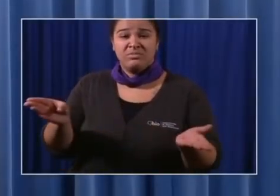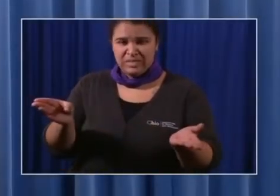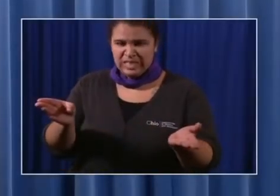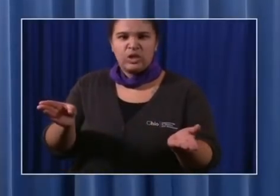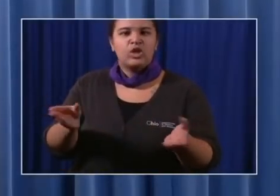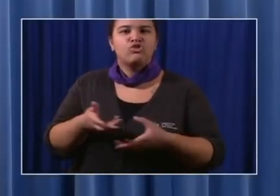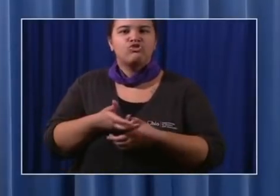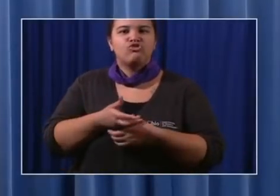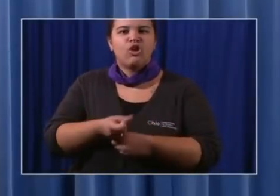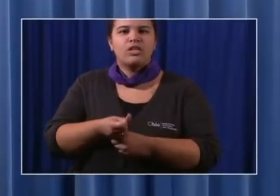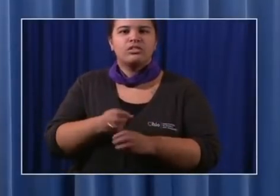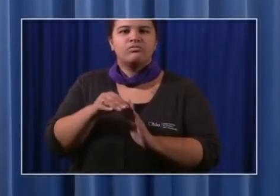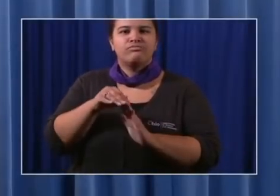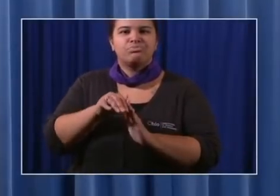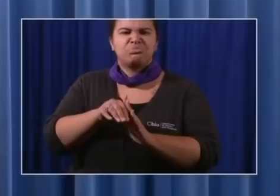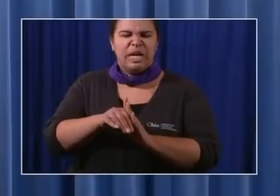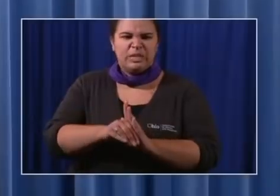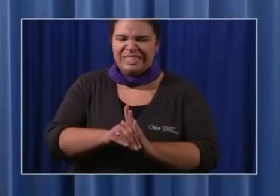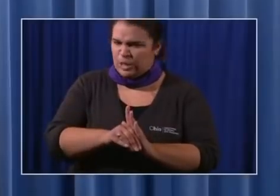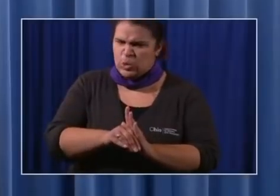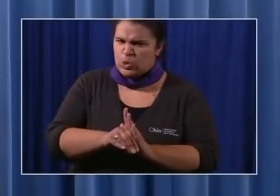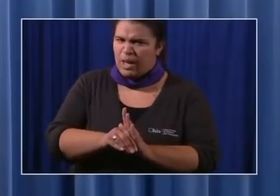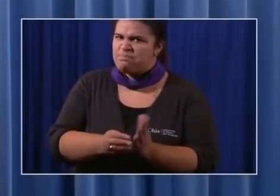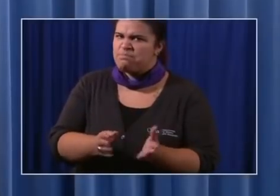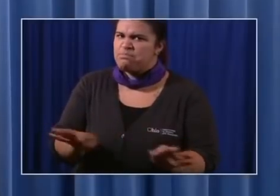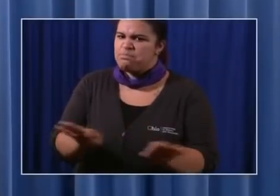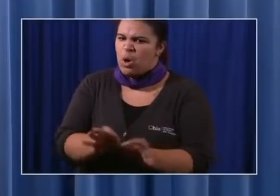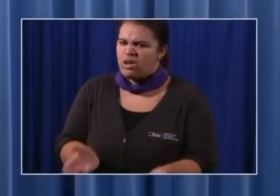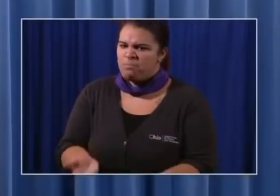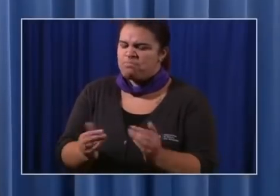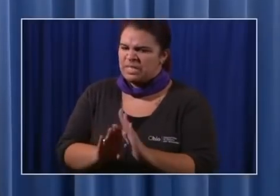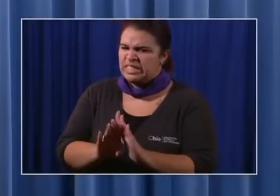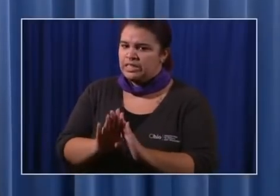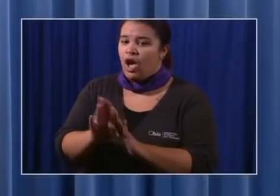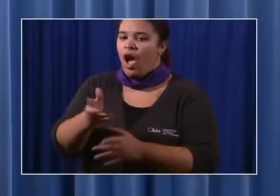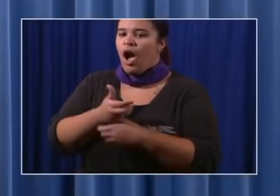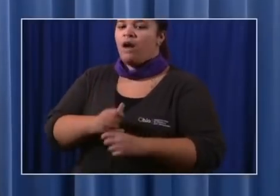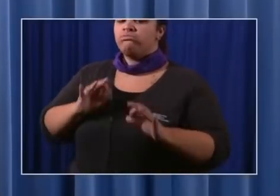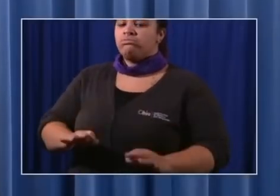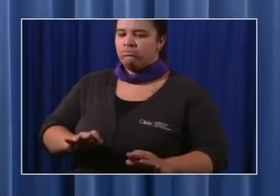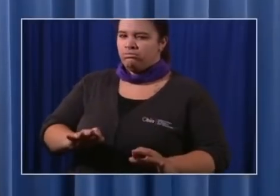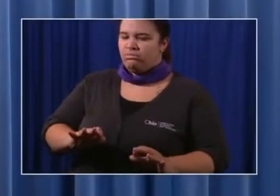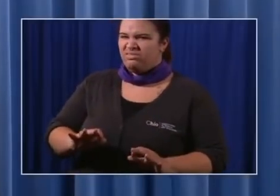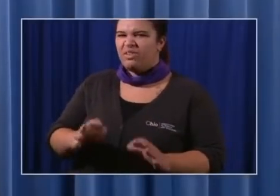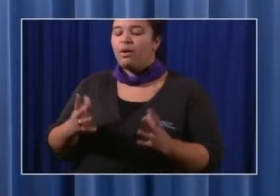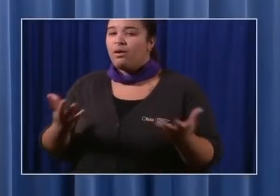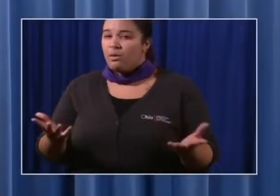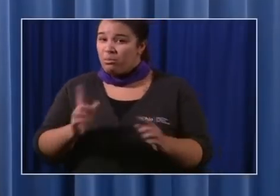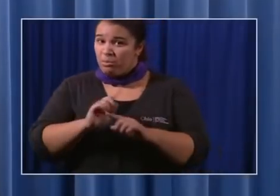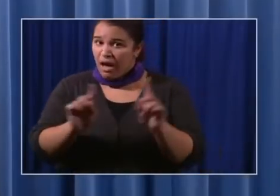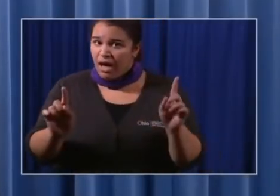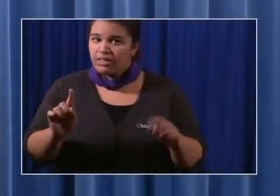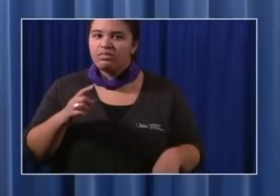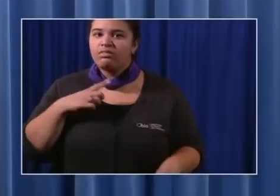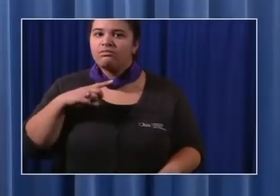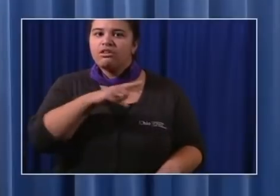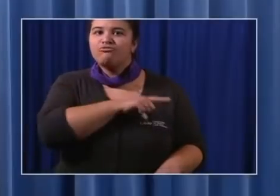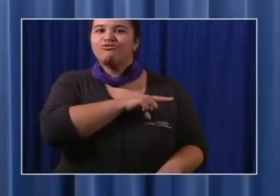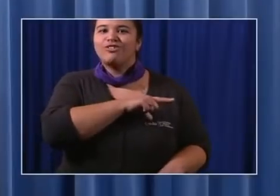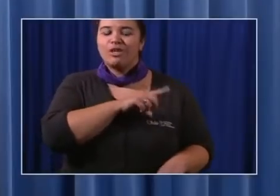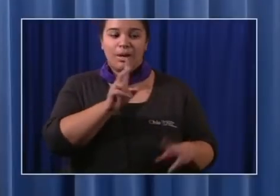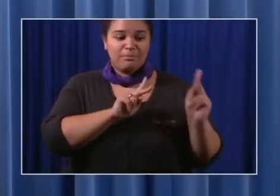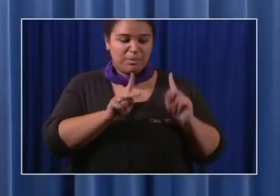Tuesday and everything that's happened. Given that so many of the players are going to be the same, how can Ohioans have confidence that